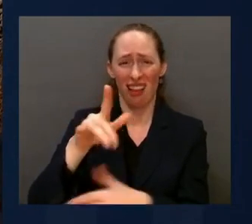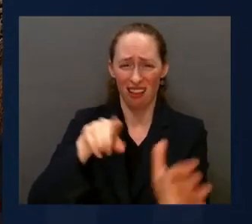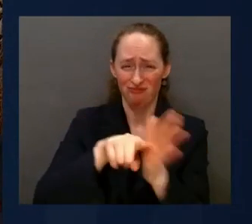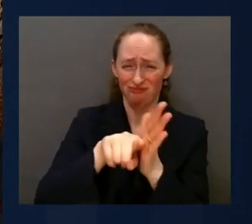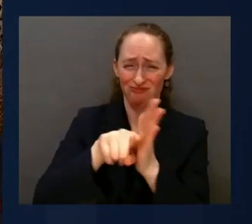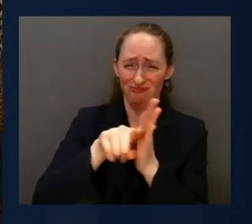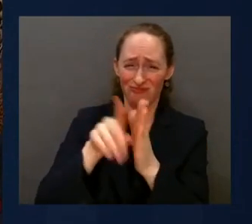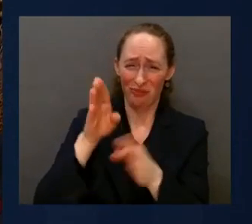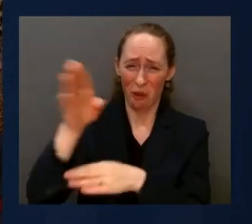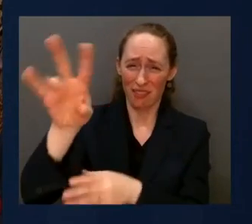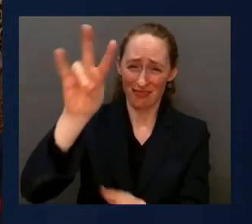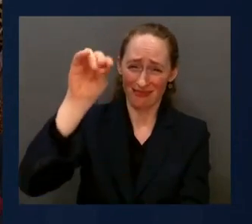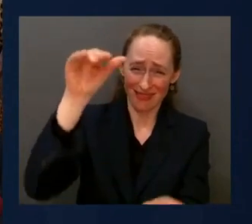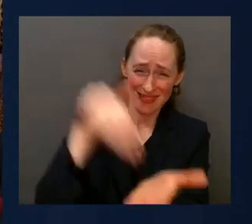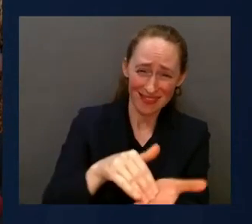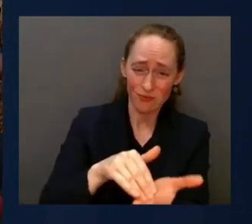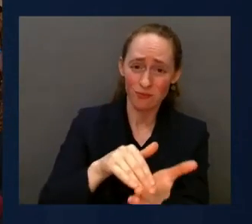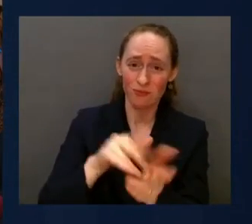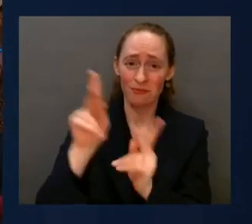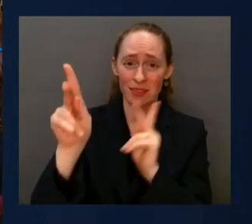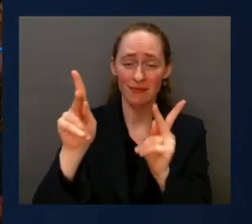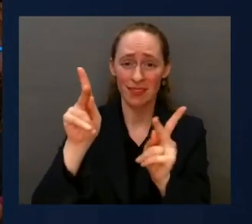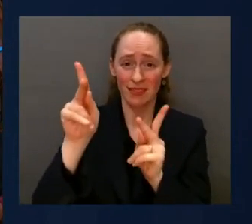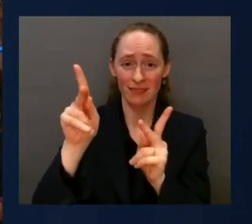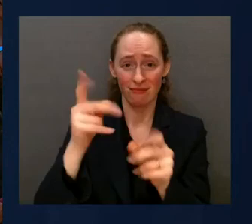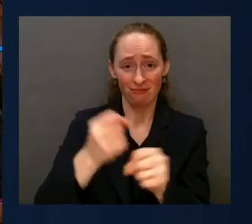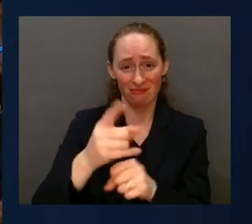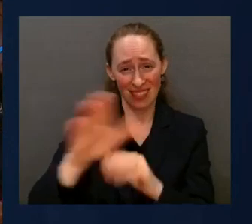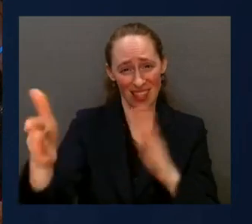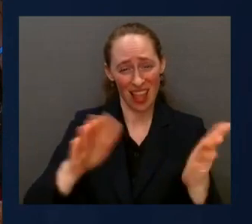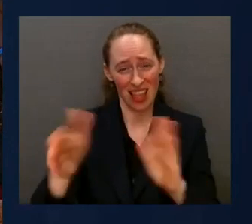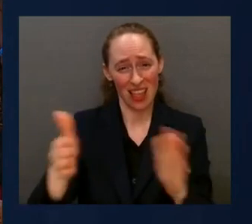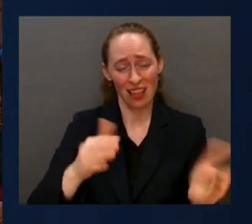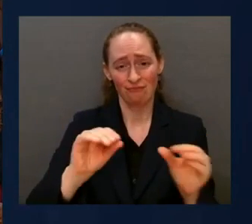Big, you got it.